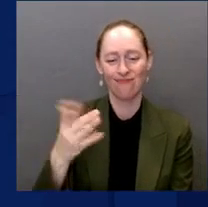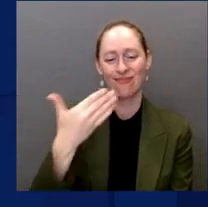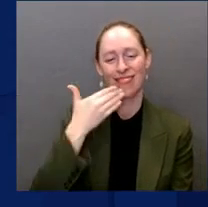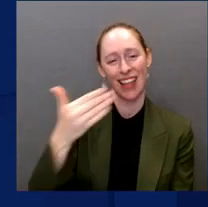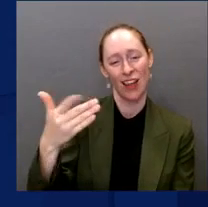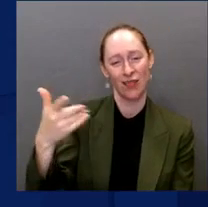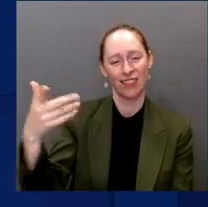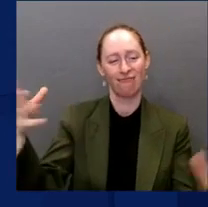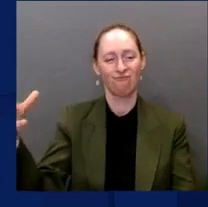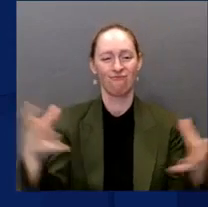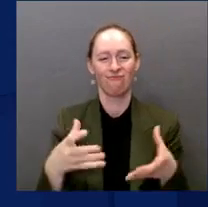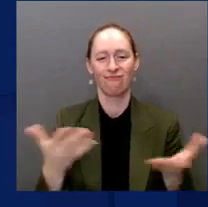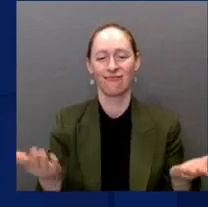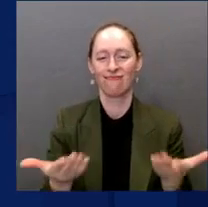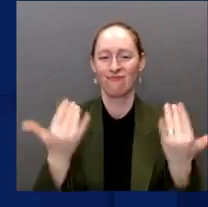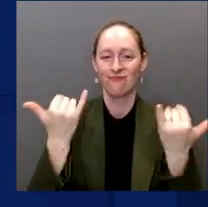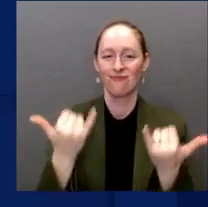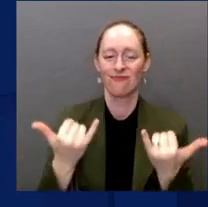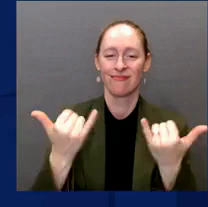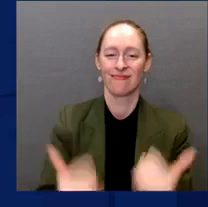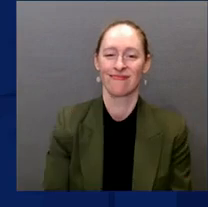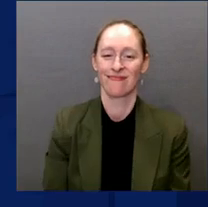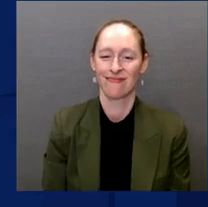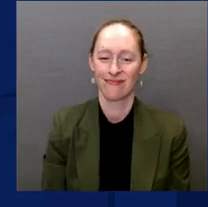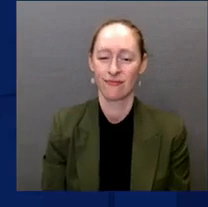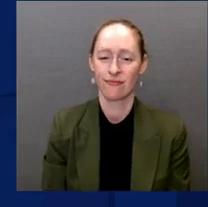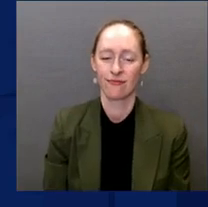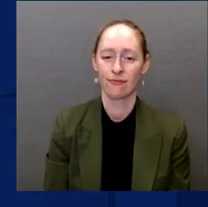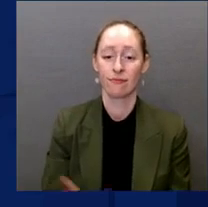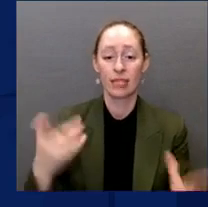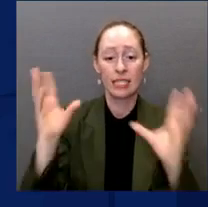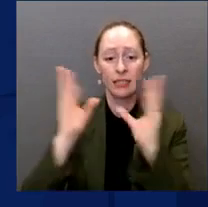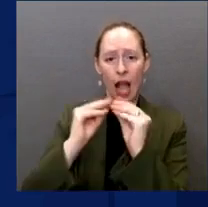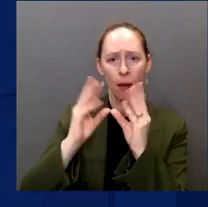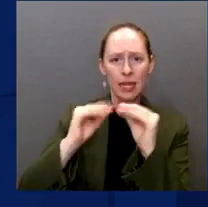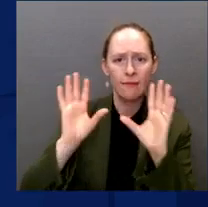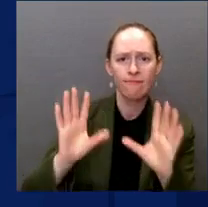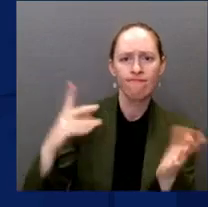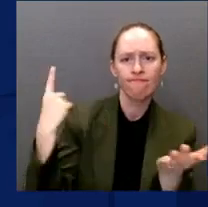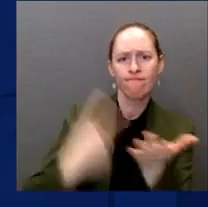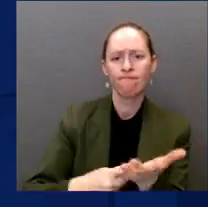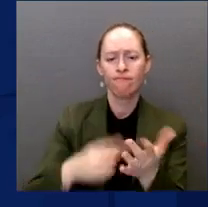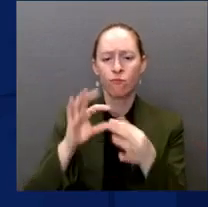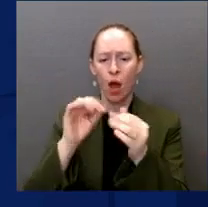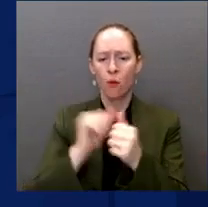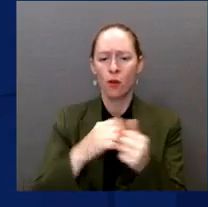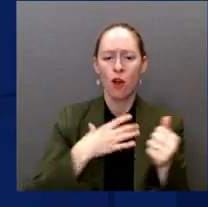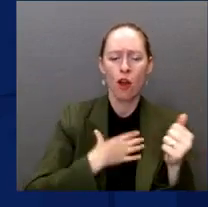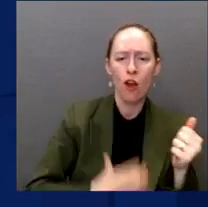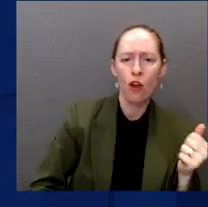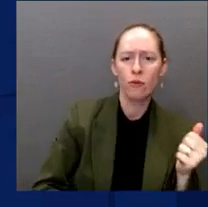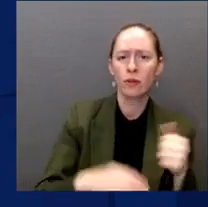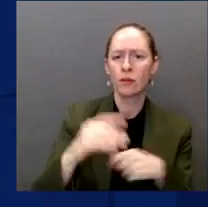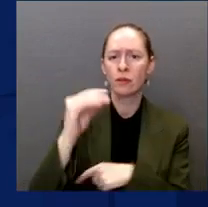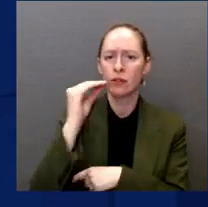hunger, nutrition, and health. Before I begin, though, speaking of